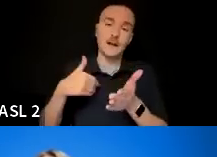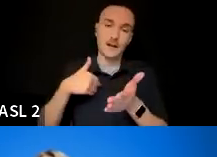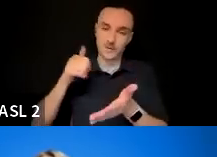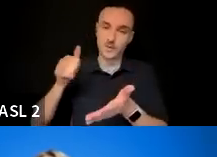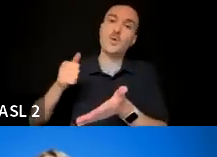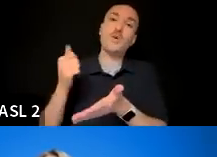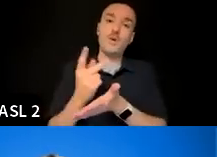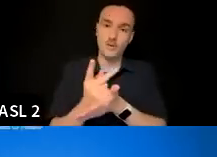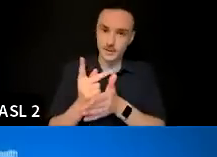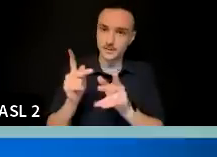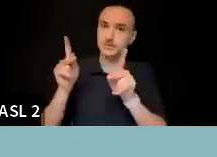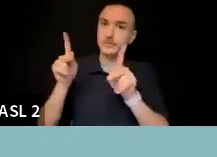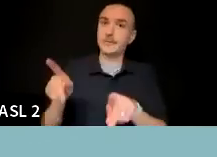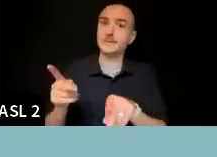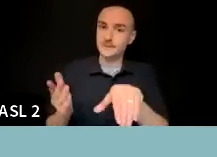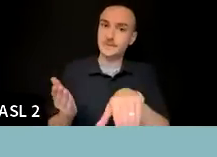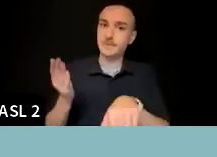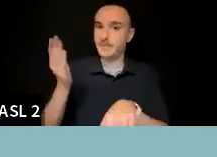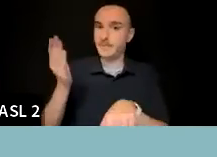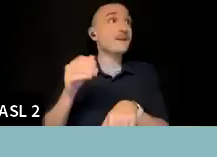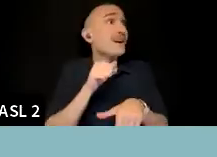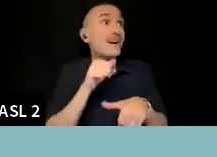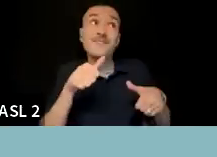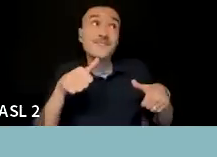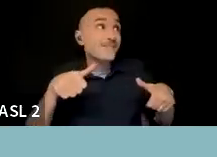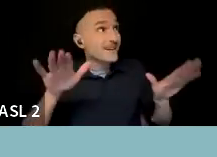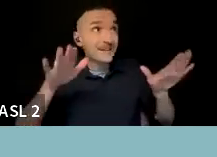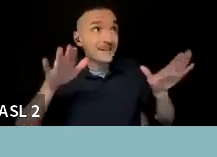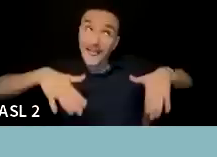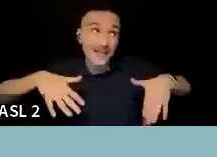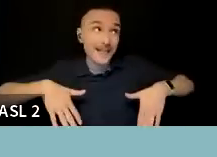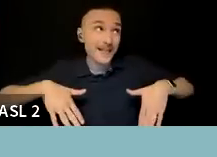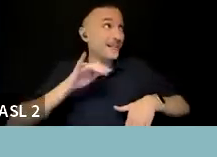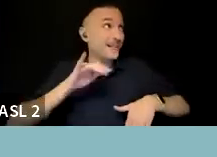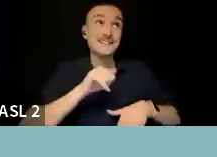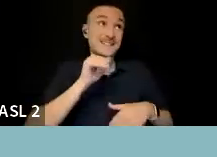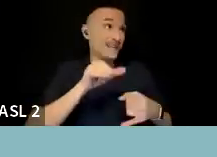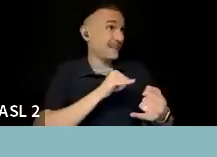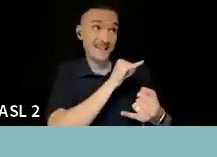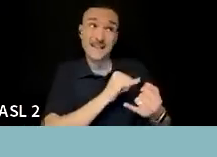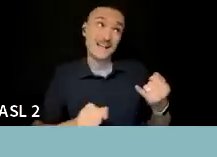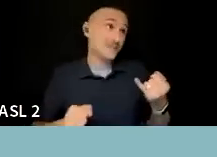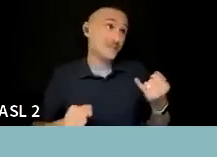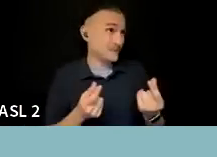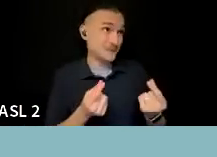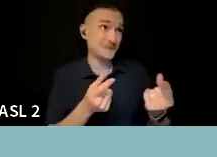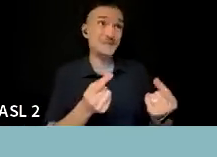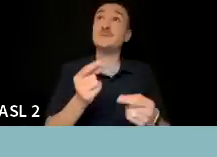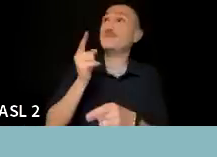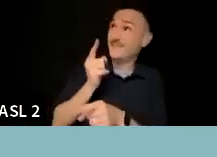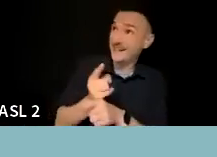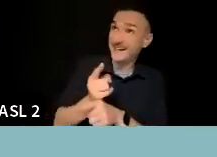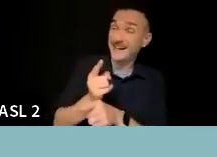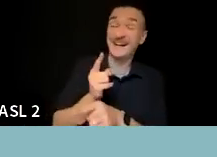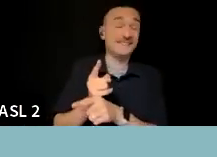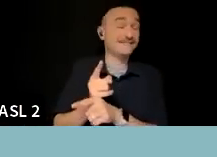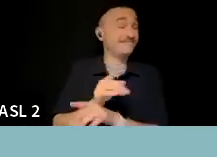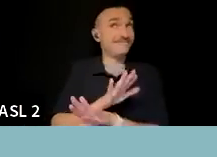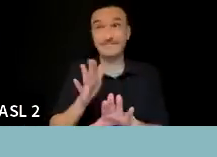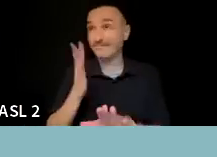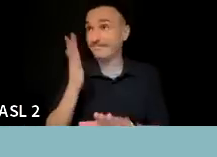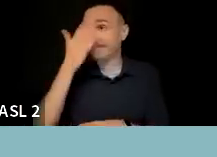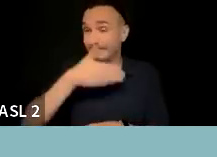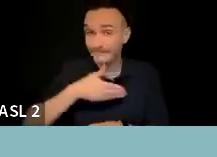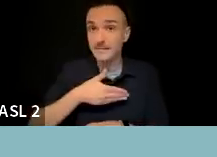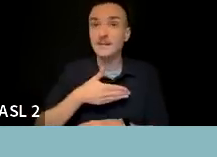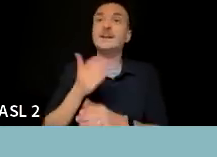yet. Submission is not the last step in the application process. That's right. It's a very important point. After submission, you must track